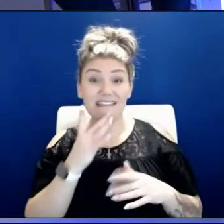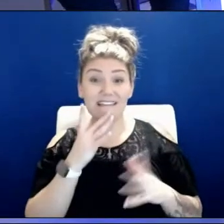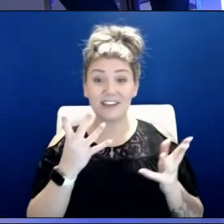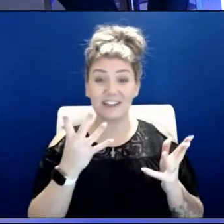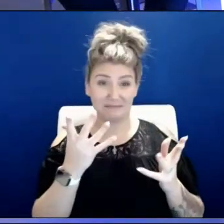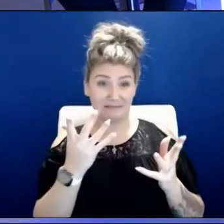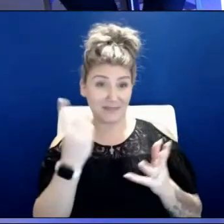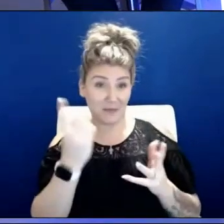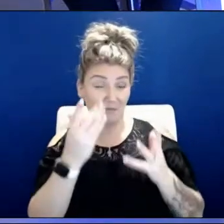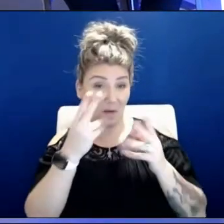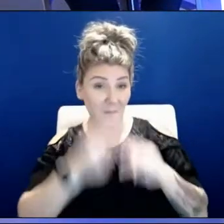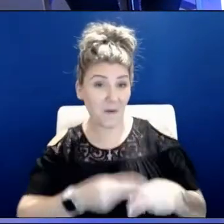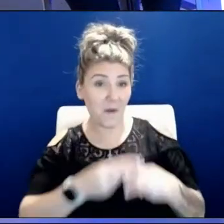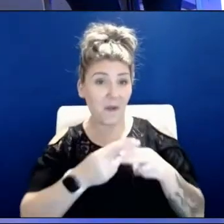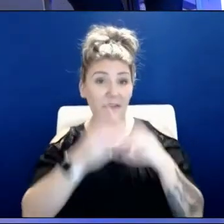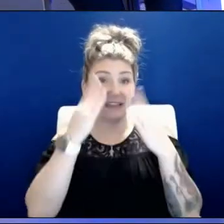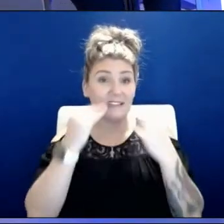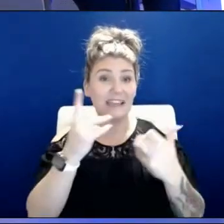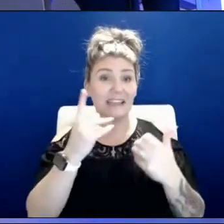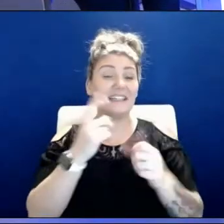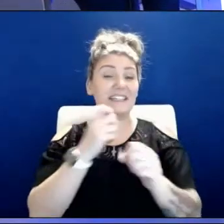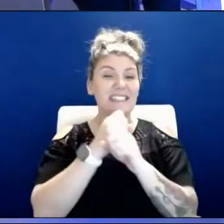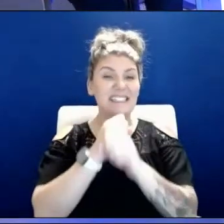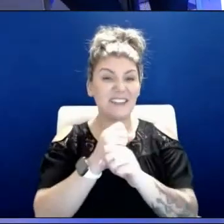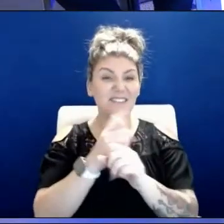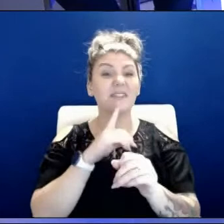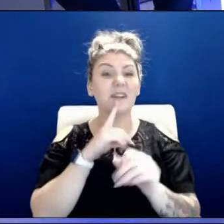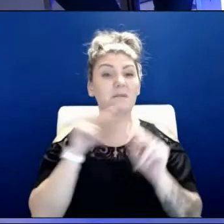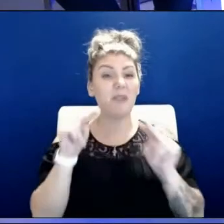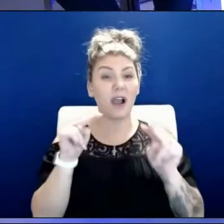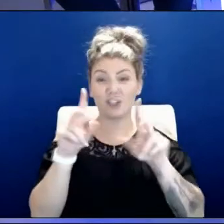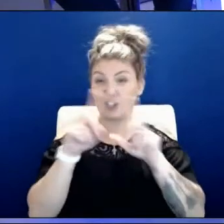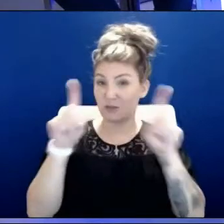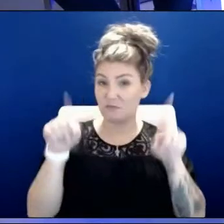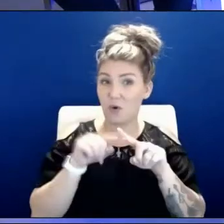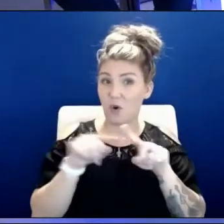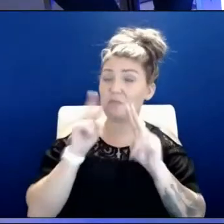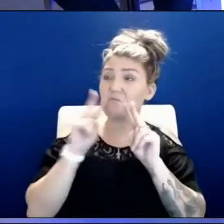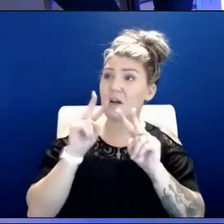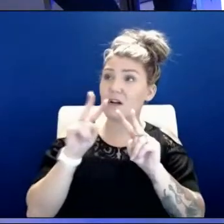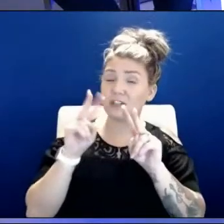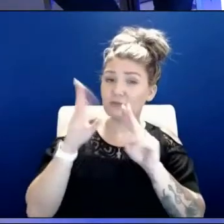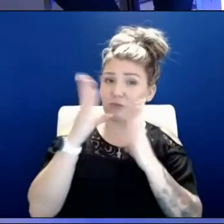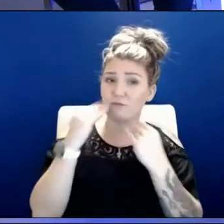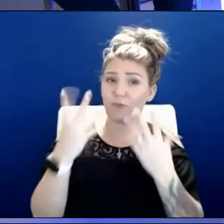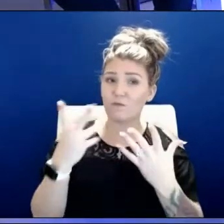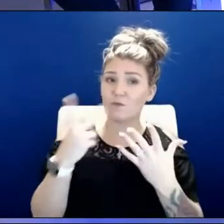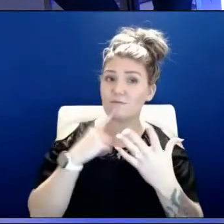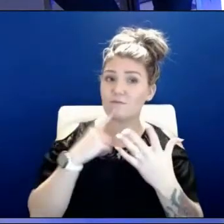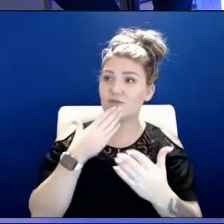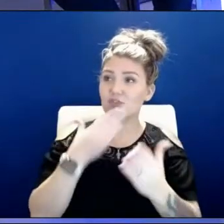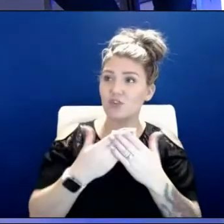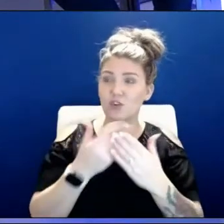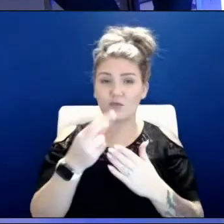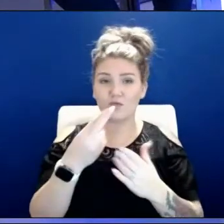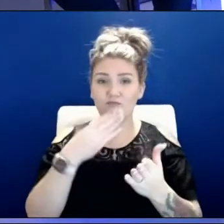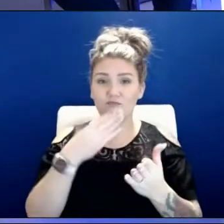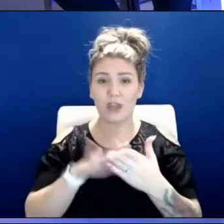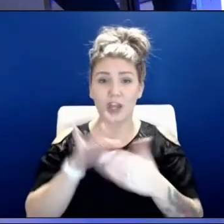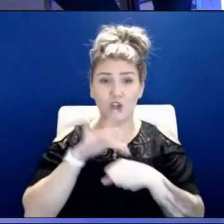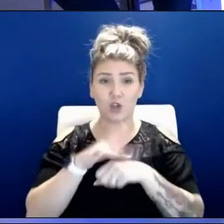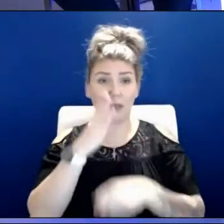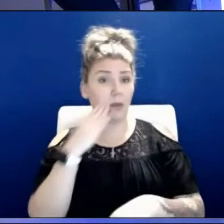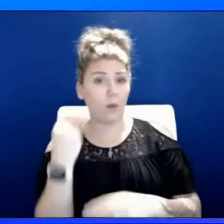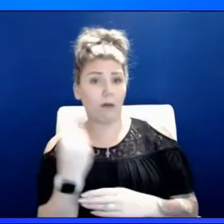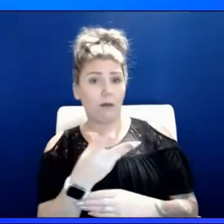Safety Monitoring Board that watches that information come in, and if they see a trend either good or bad early on, they're going to let folks know. They can actually call